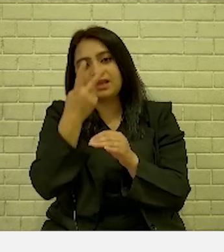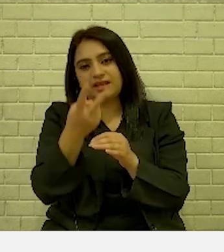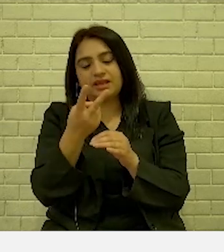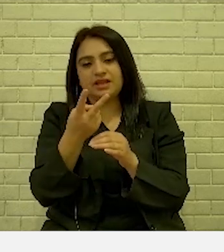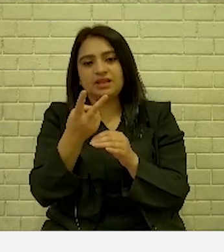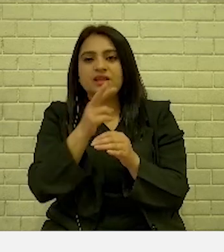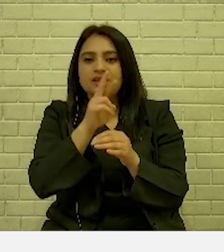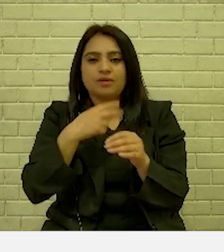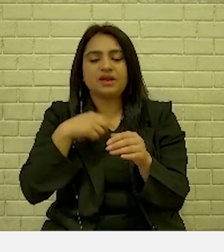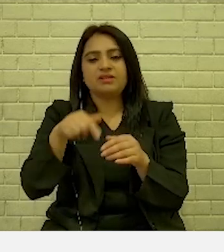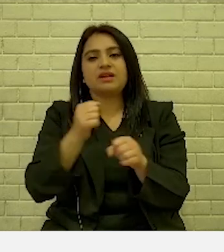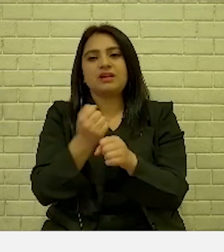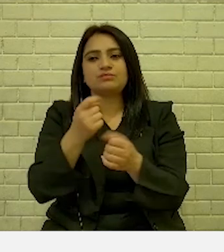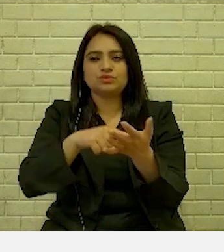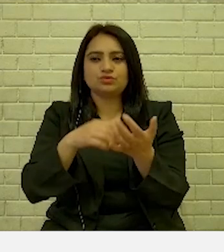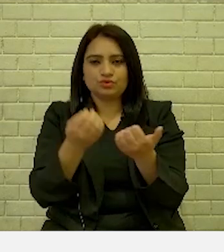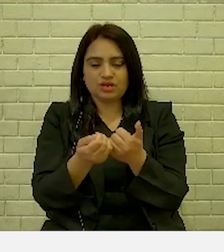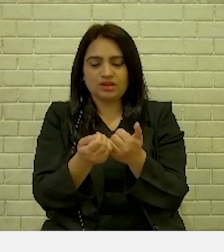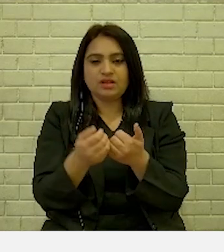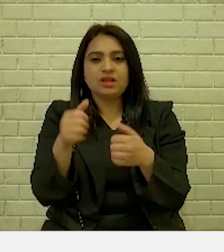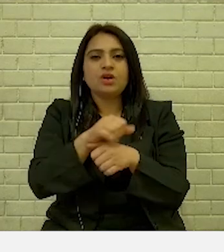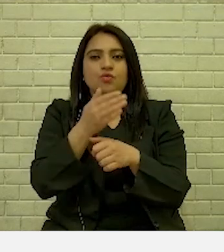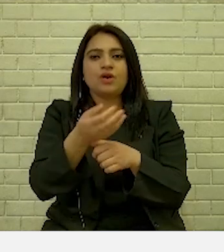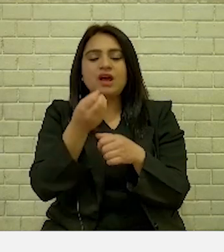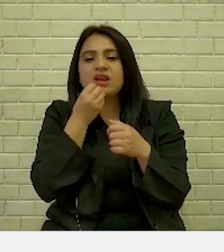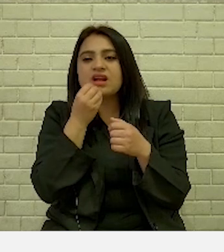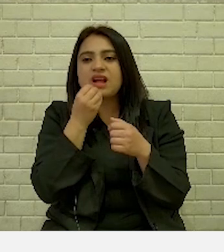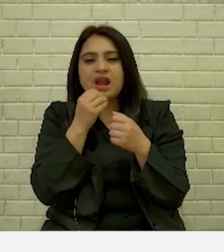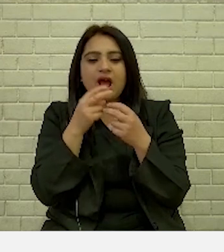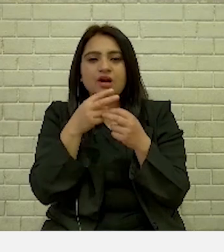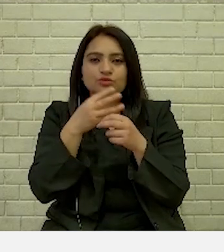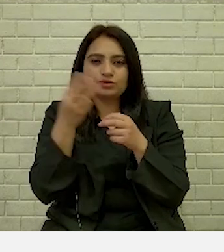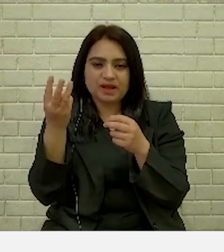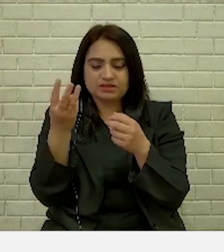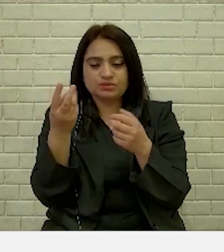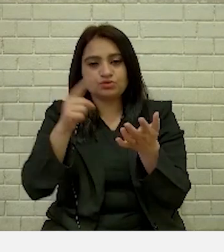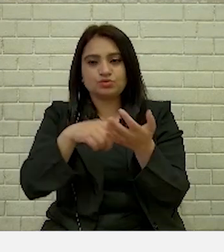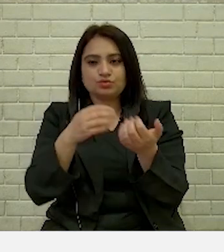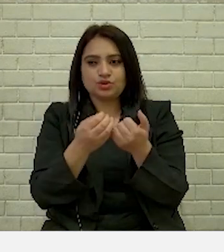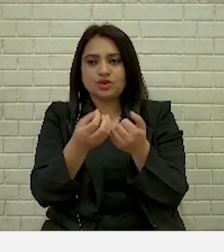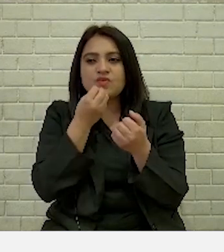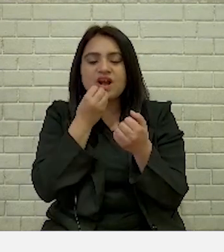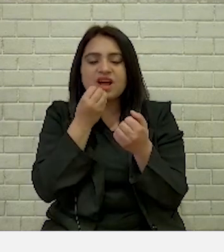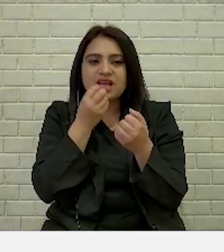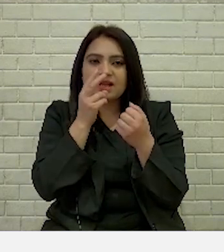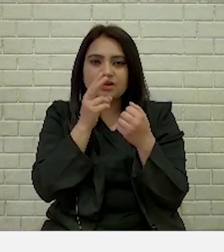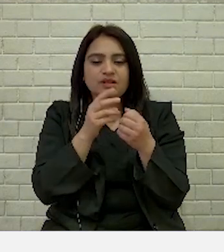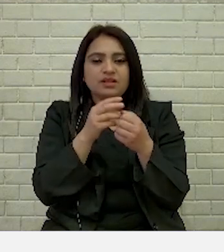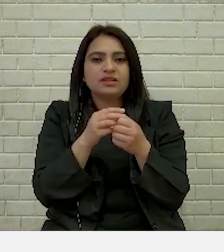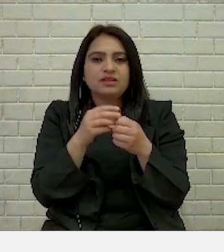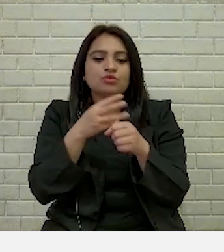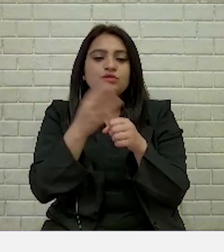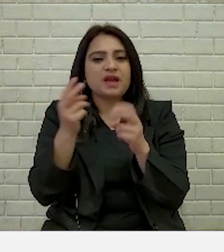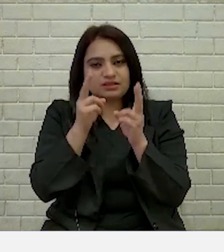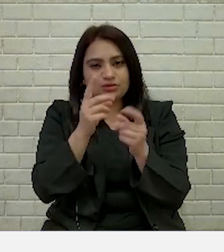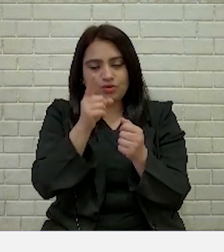Nepal came into picture. This is Sattva Food. So along with the women of these communities, I also realized